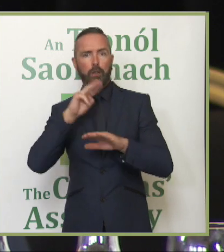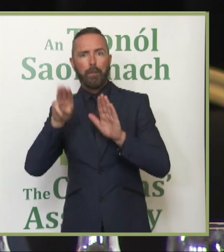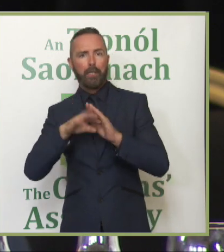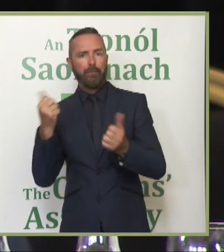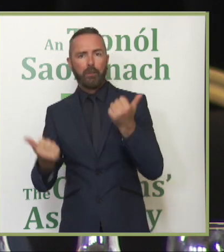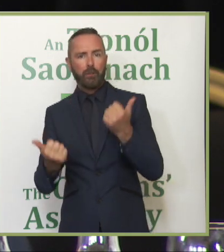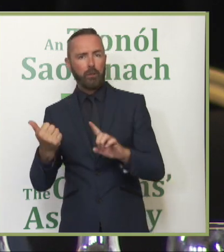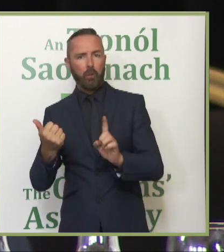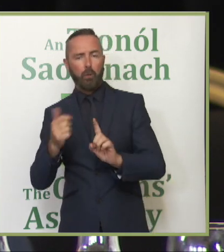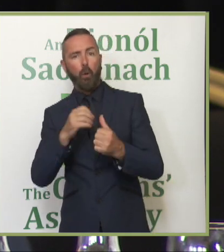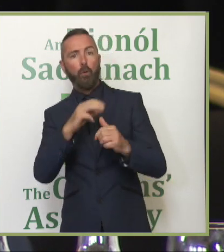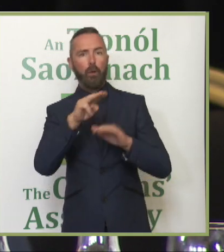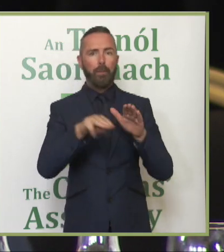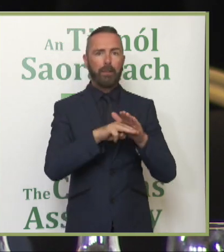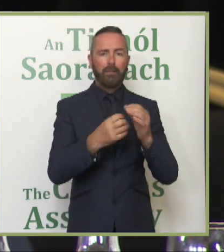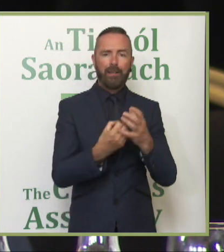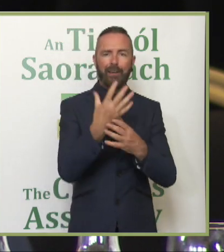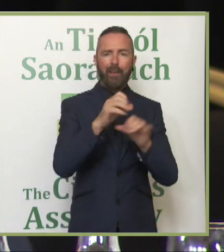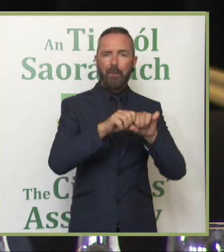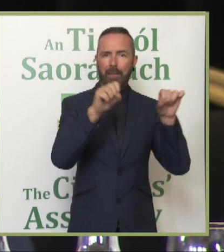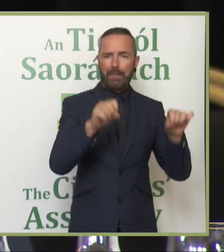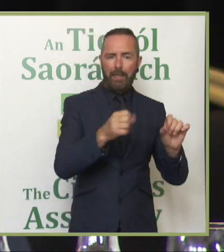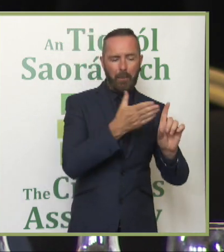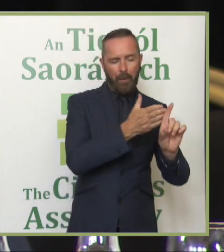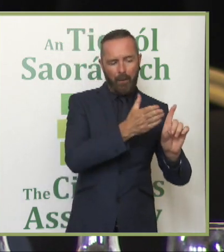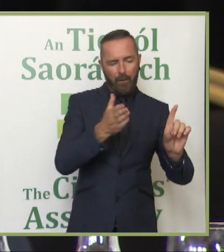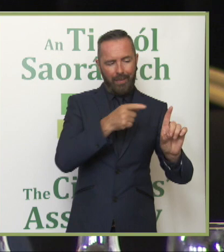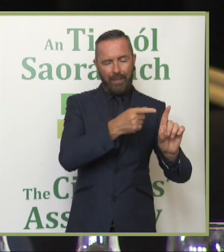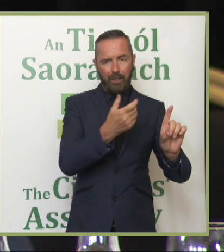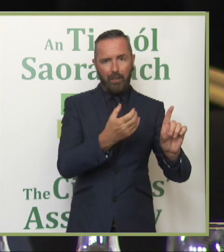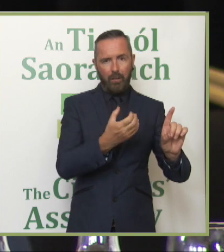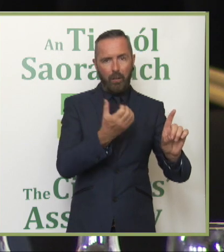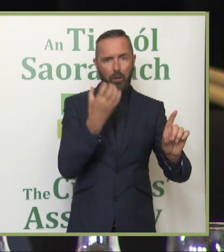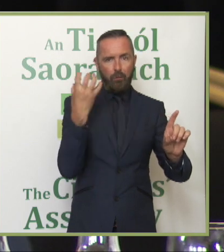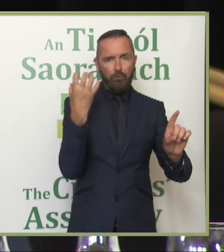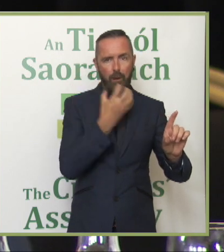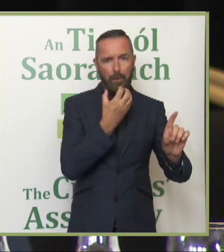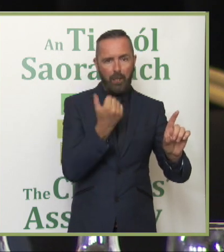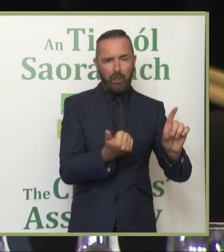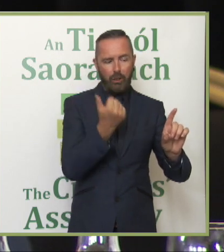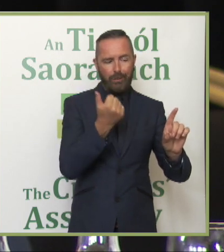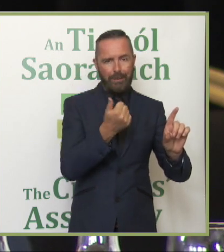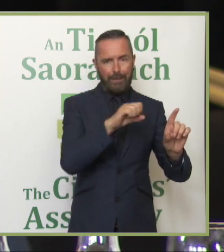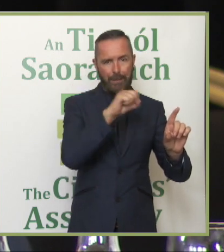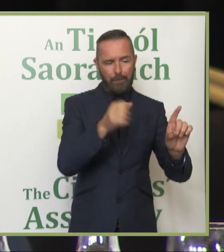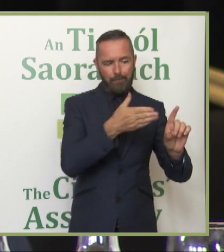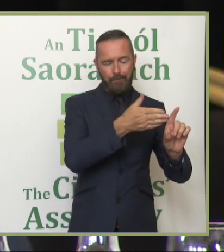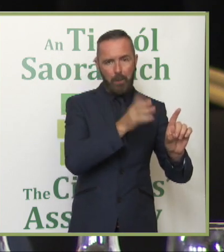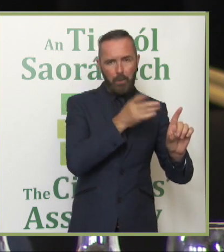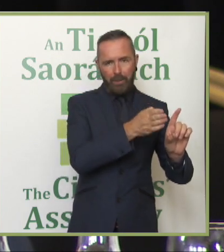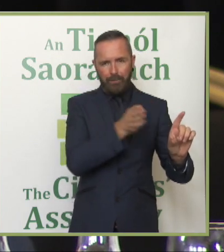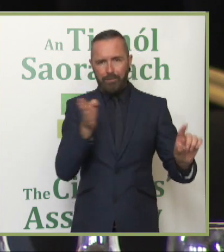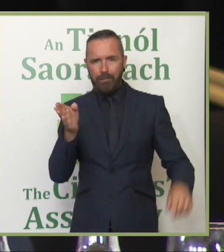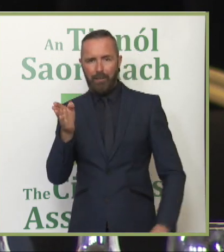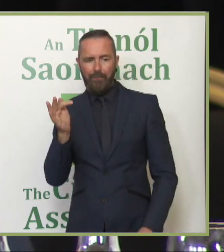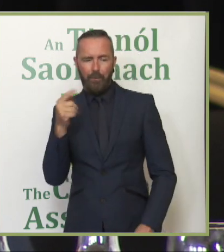to devise a scheme to divert people away from the criminal justice system for specified reasons. So one of those is in relation to drugs, as we're talking